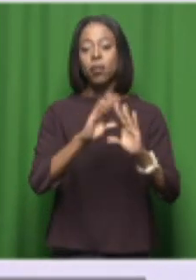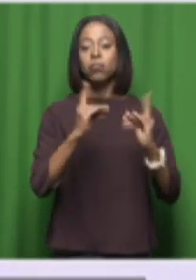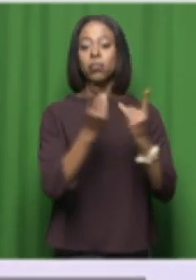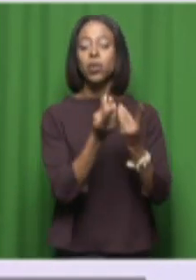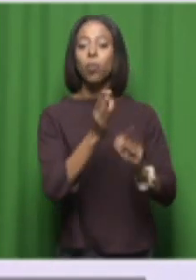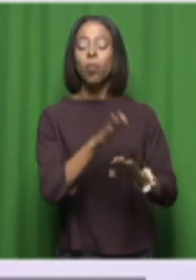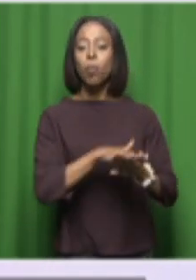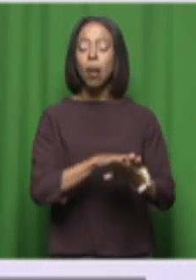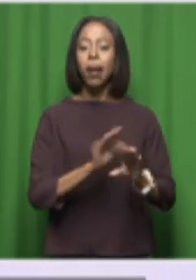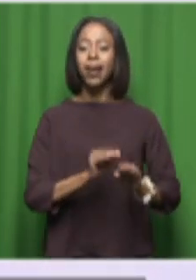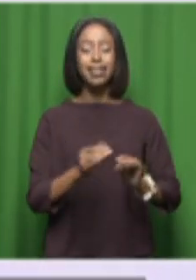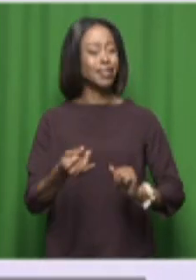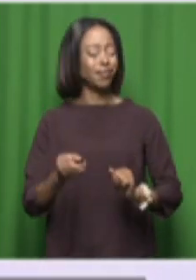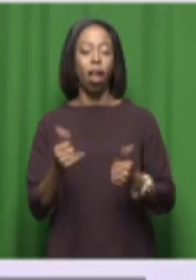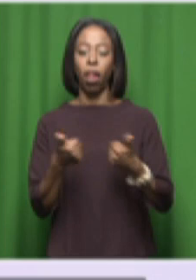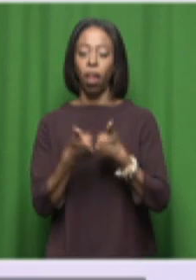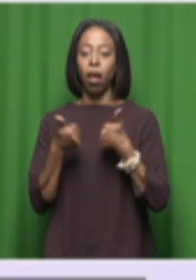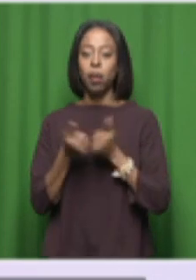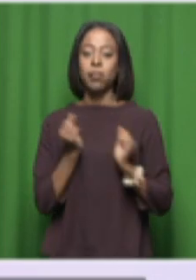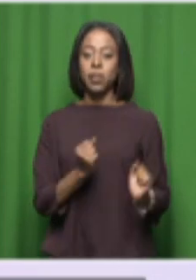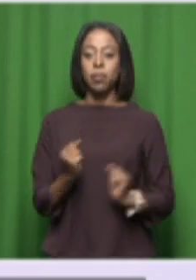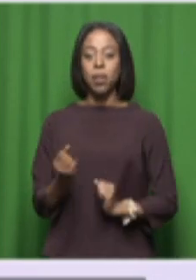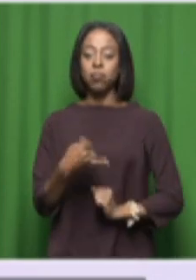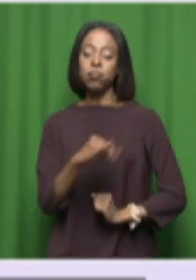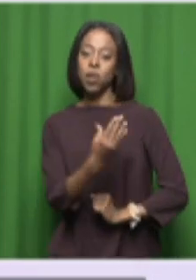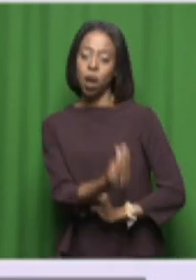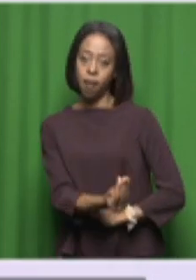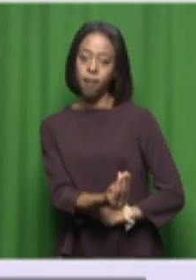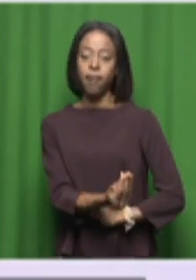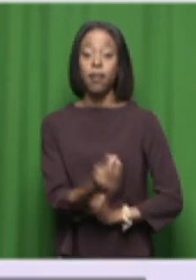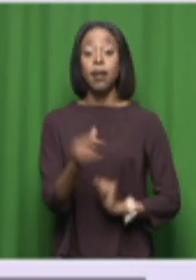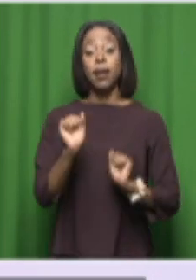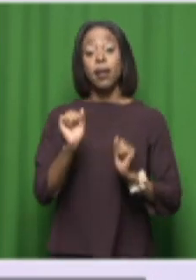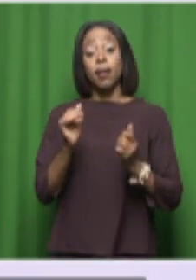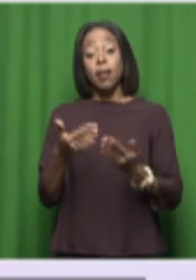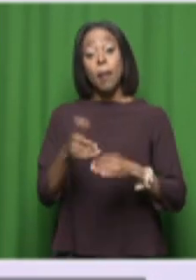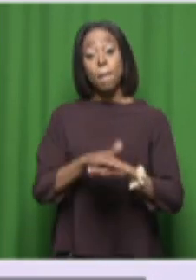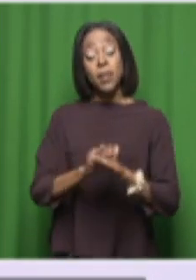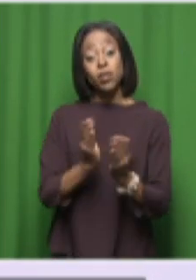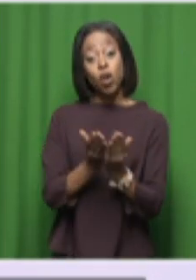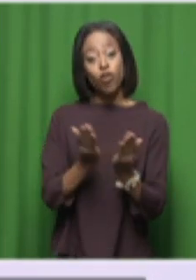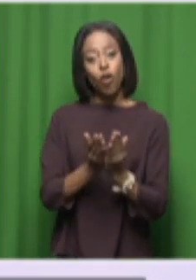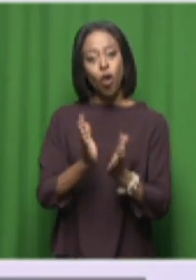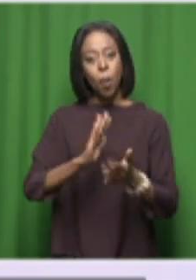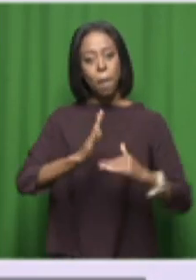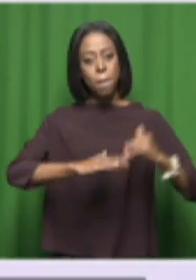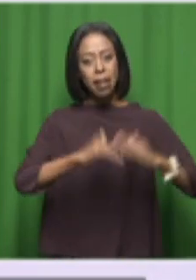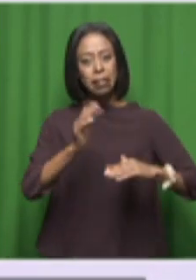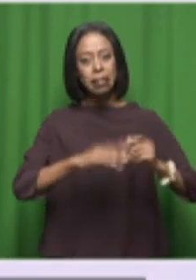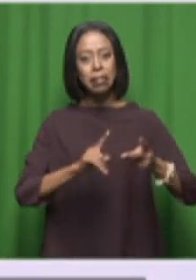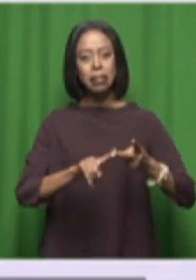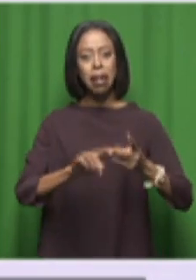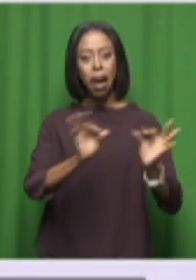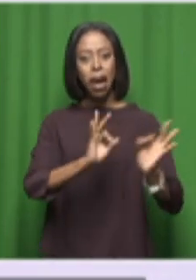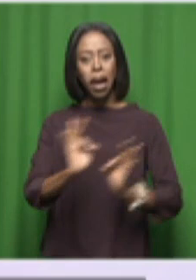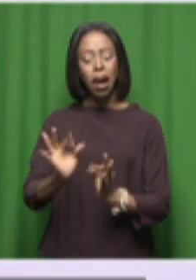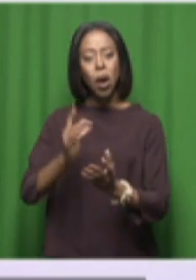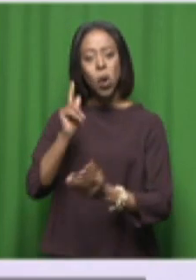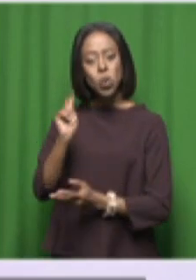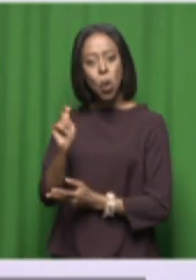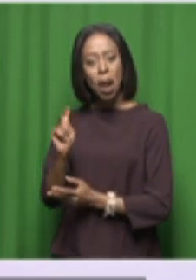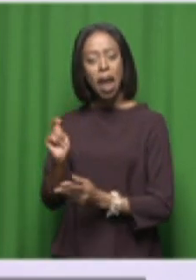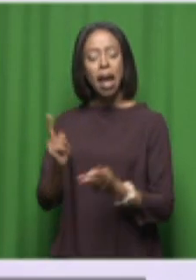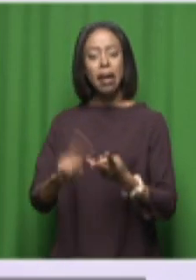Basic Education is still facing huge challenges. The lack of basic school infrastructure, including proper sanitation